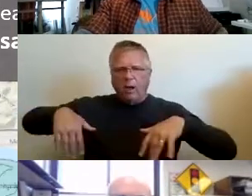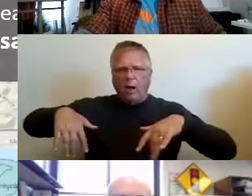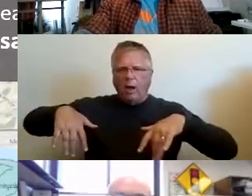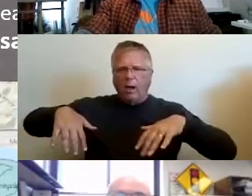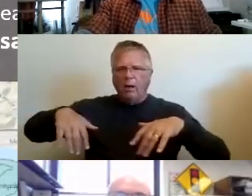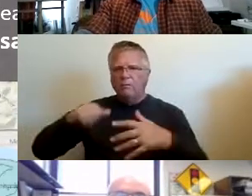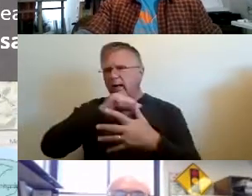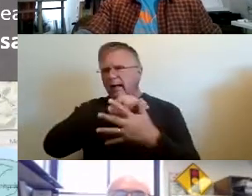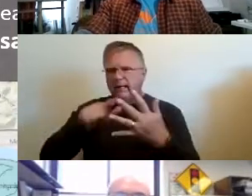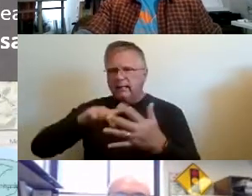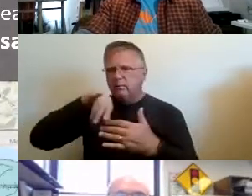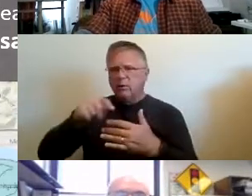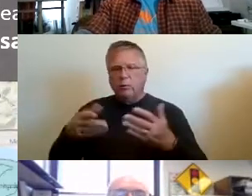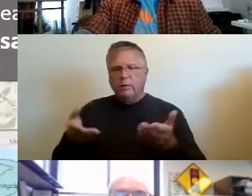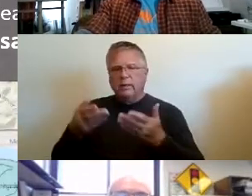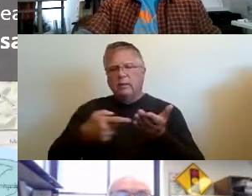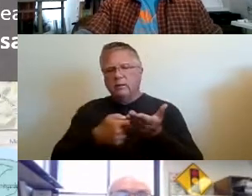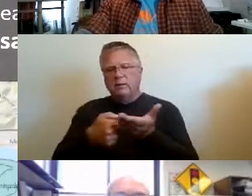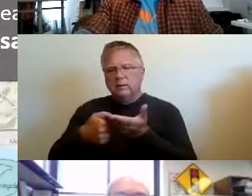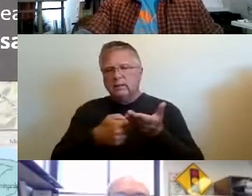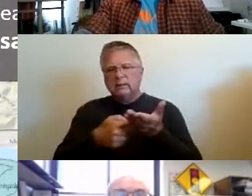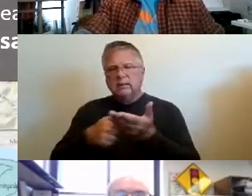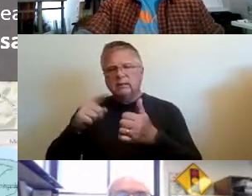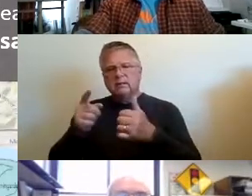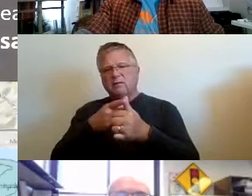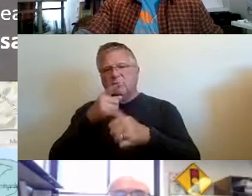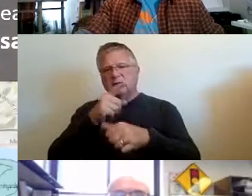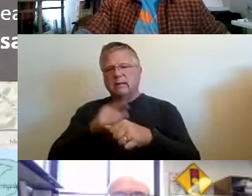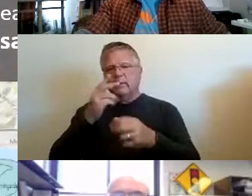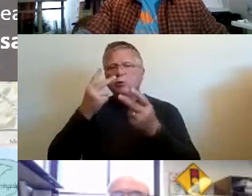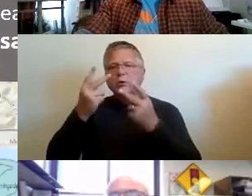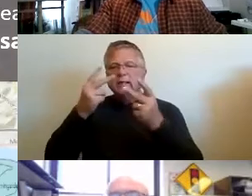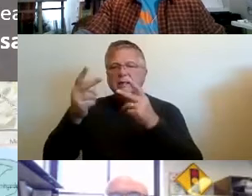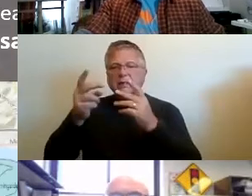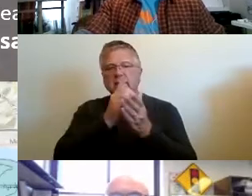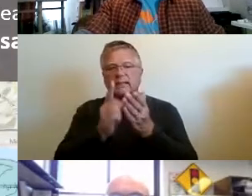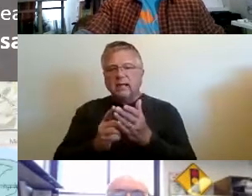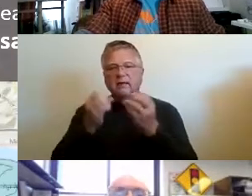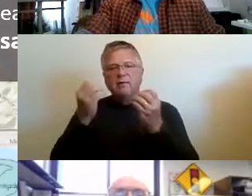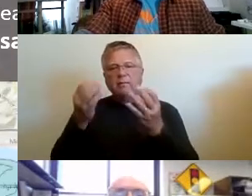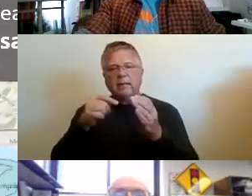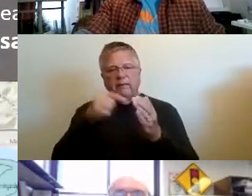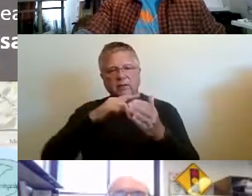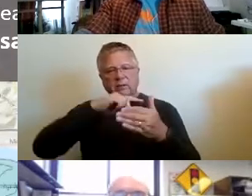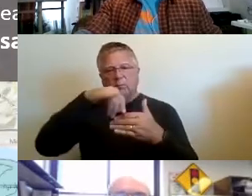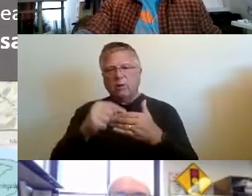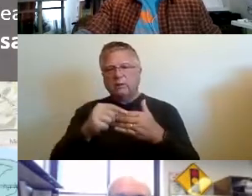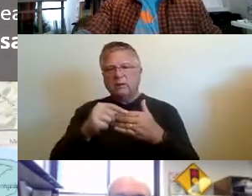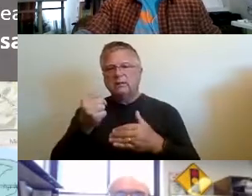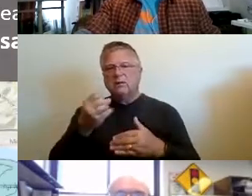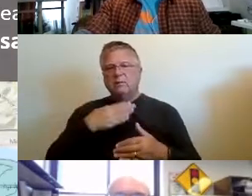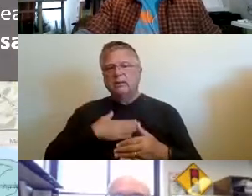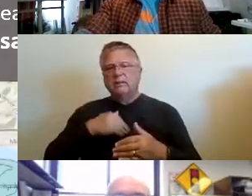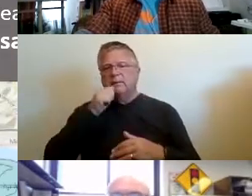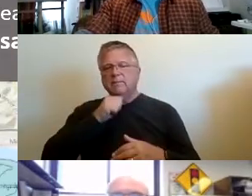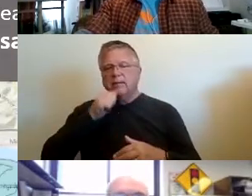of these projects. We're here to discuss them. These are the first times you're going to be seeing actual design for many of these projects. So please be patient.